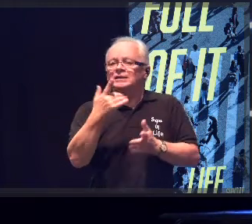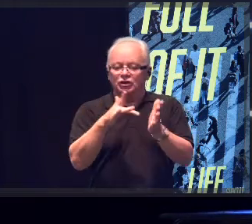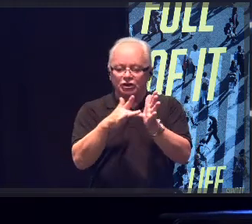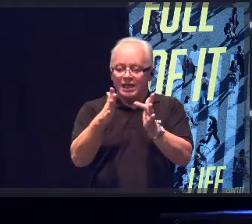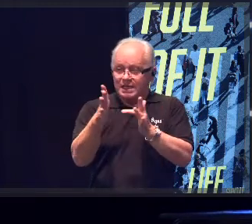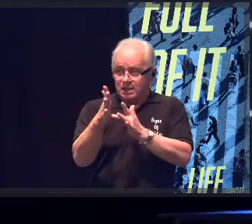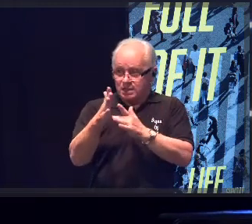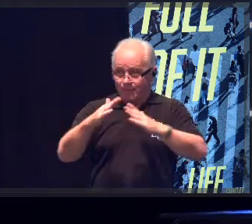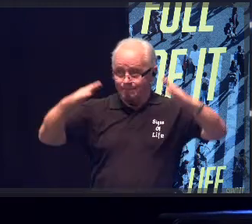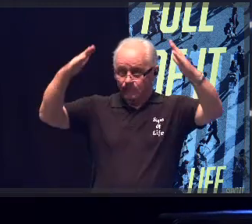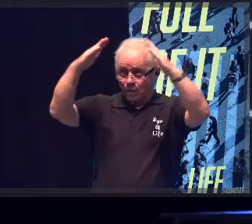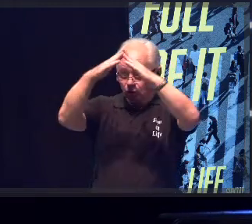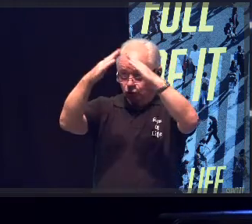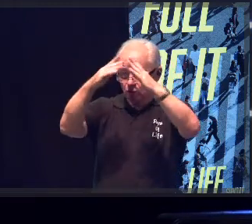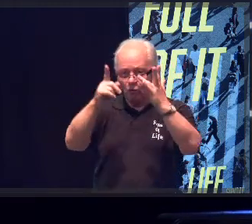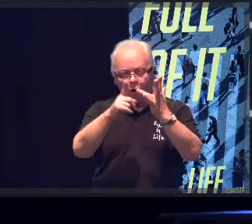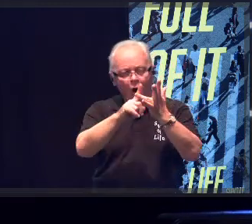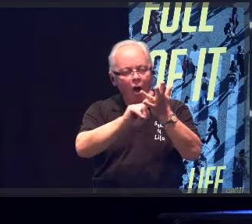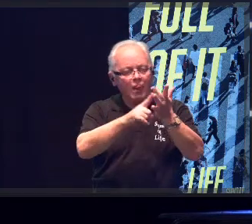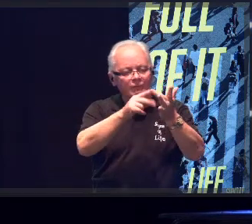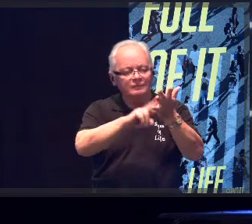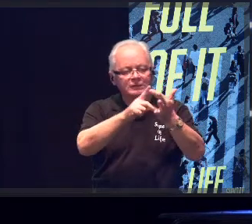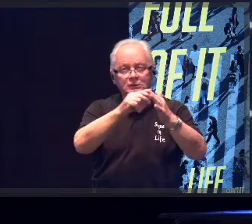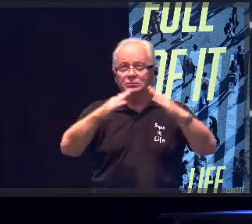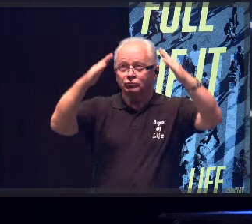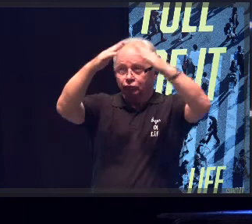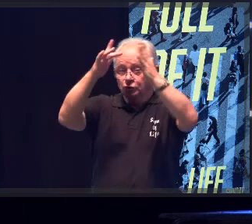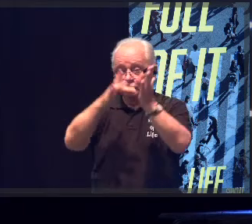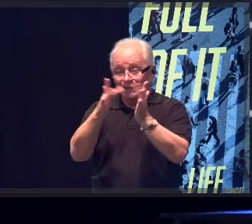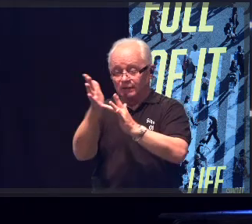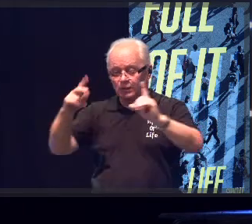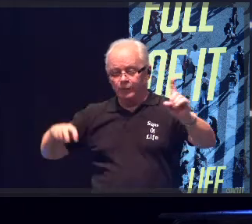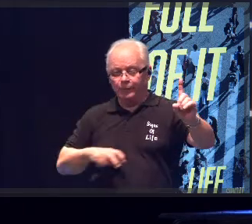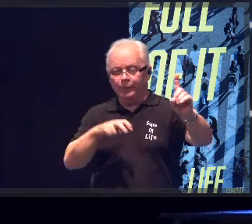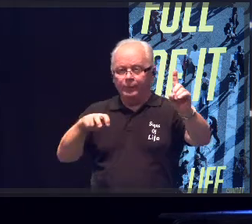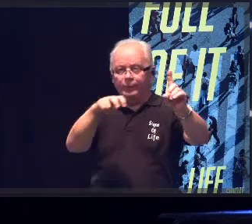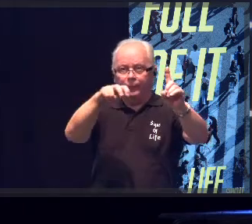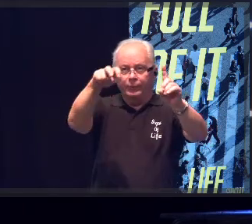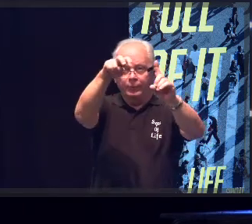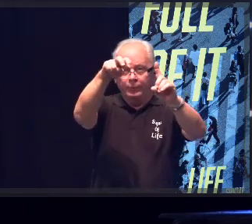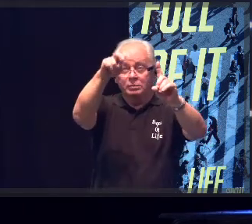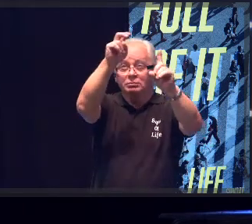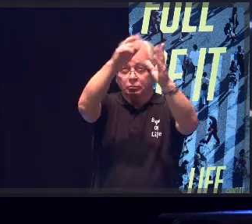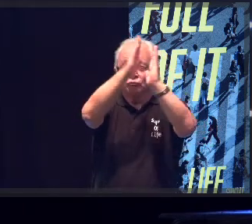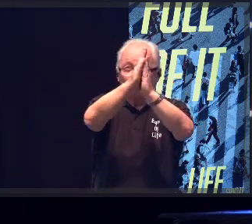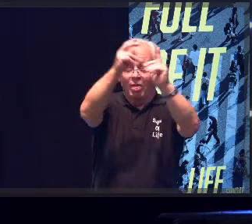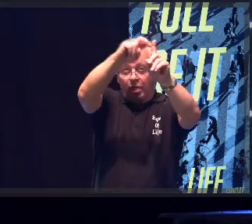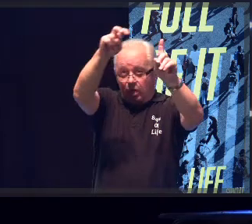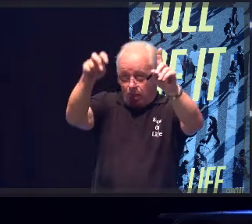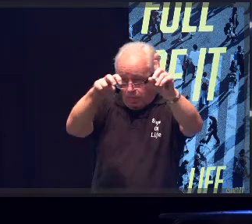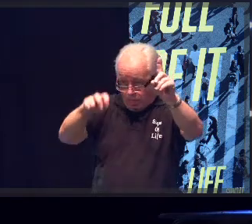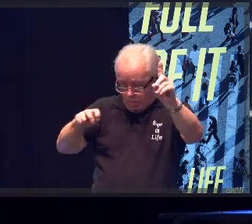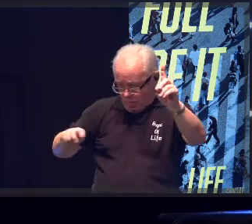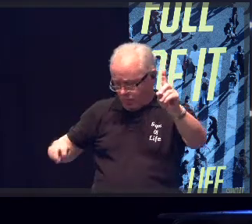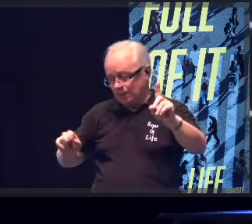returned to the Mount of Olives, but early in the next morning he was back again at the temple. A crowd soon gathered and he sat down and taught them. As